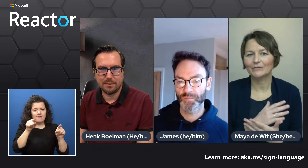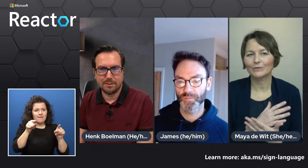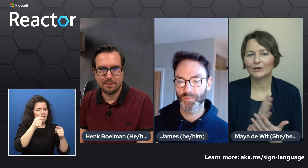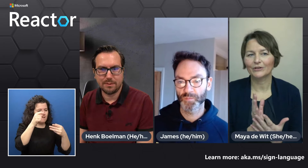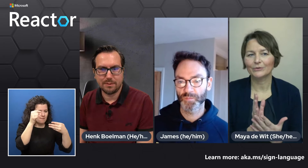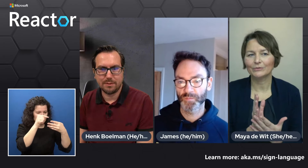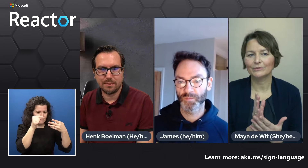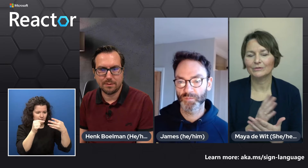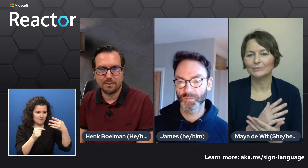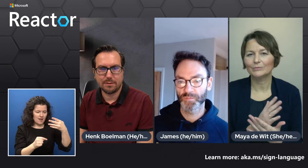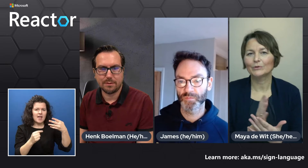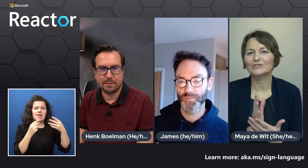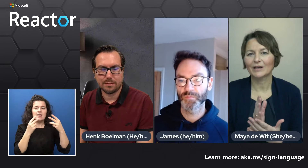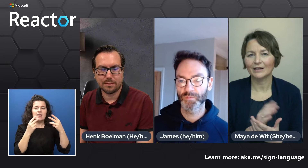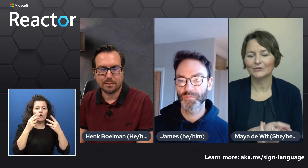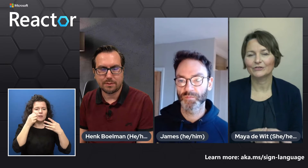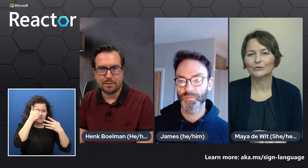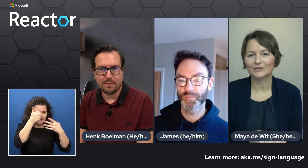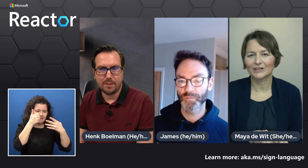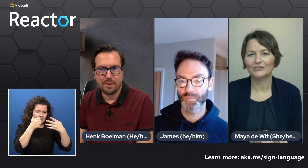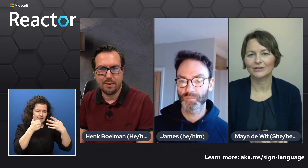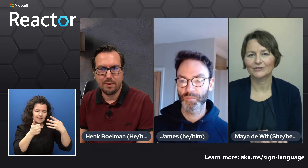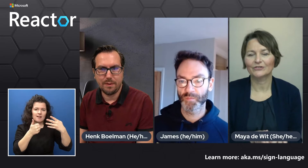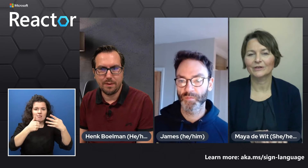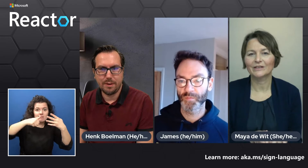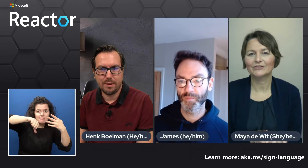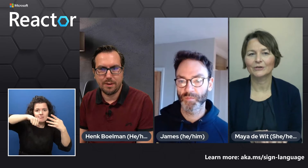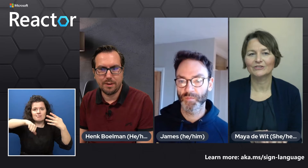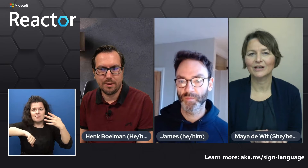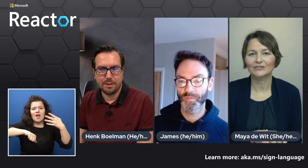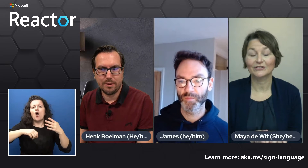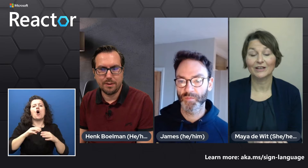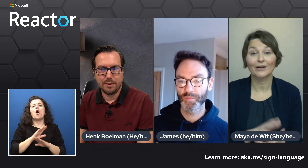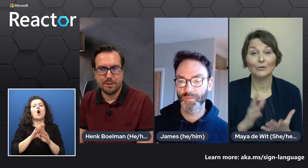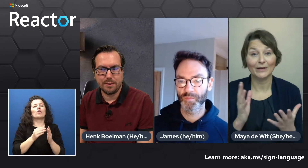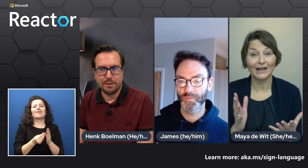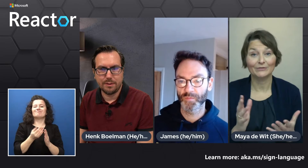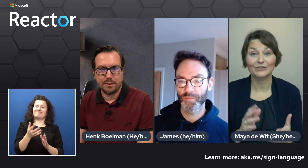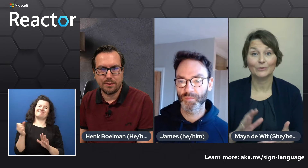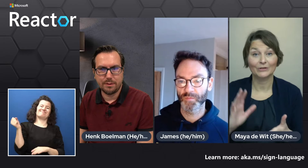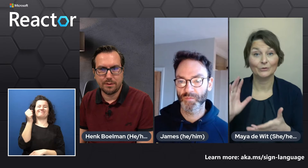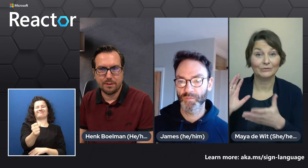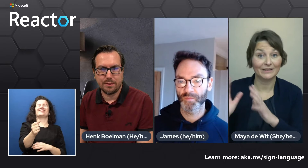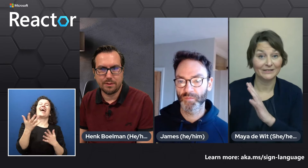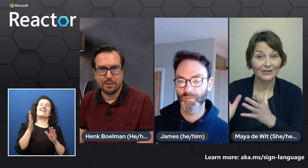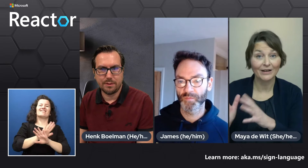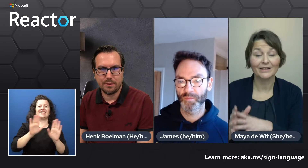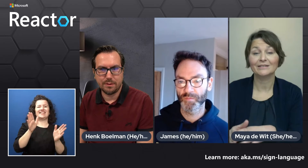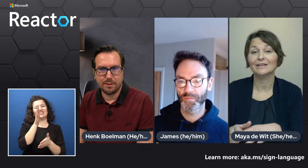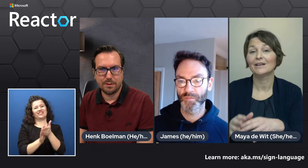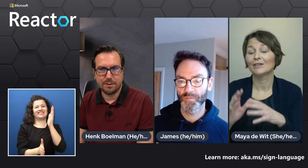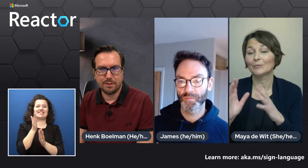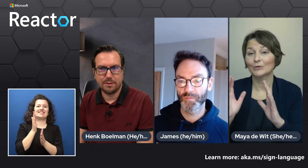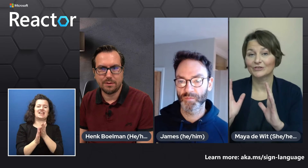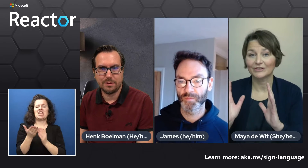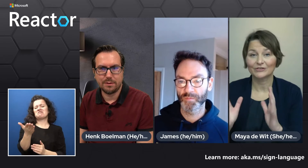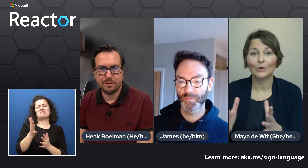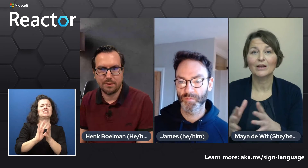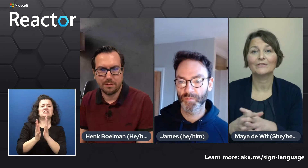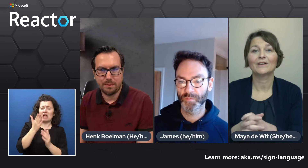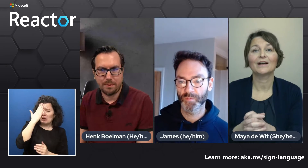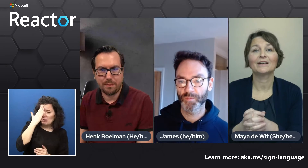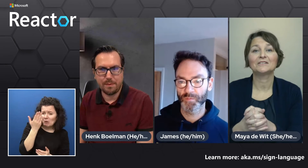about before you put sign language interpretation on the screen. So it's not just like, oh, we have someone who can sign, the person